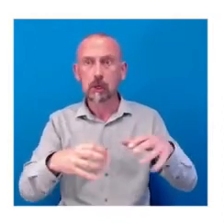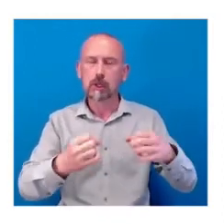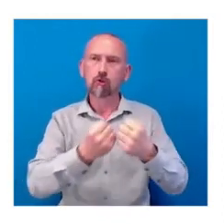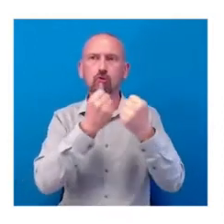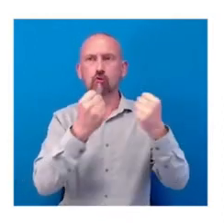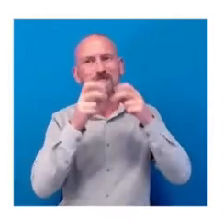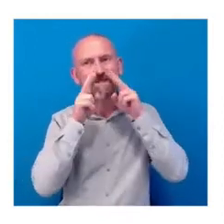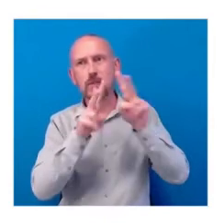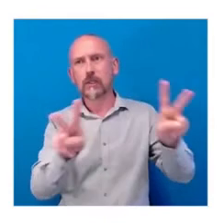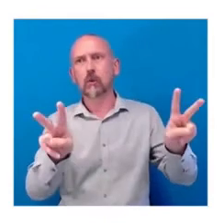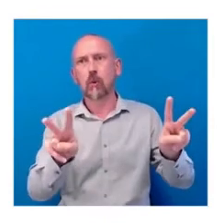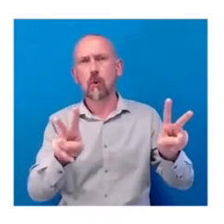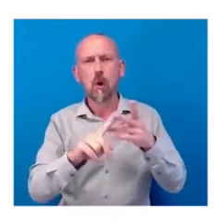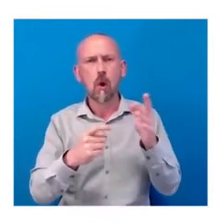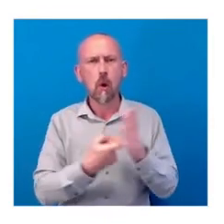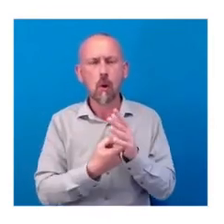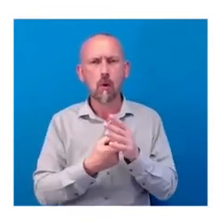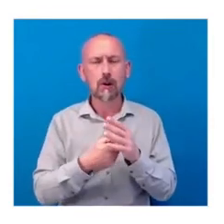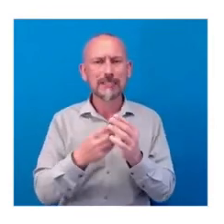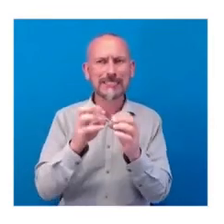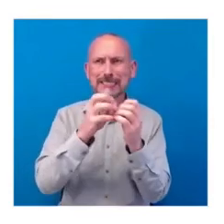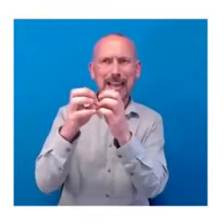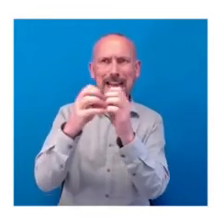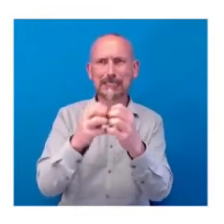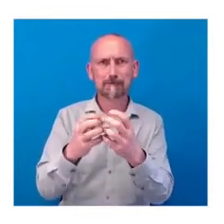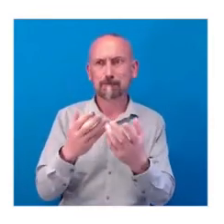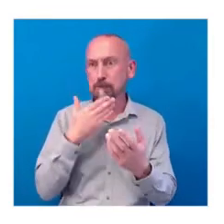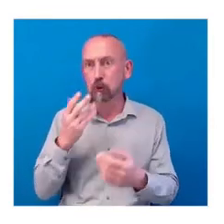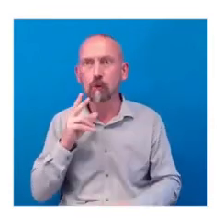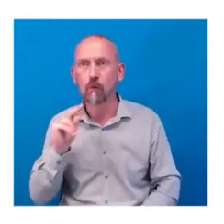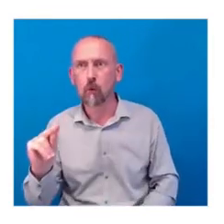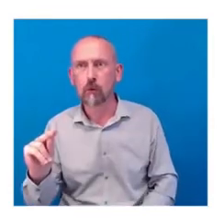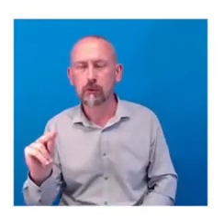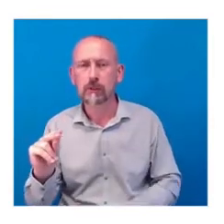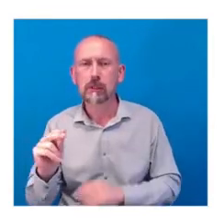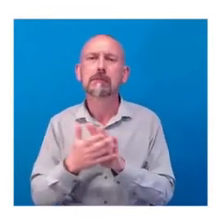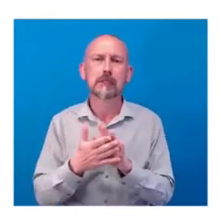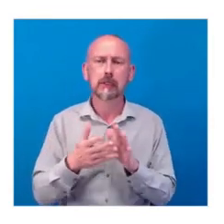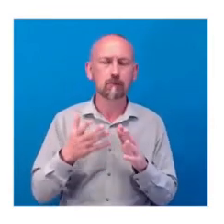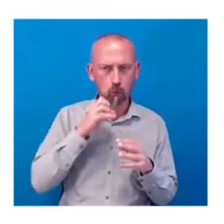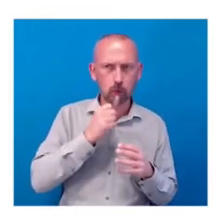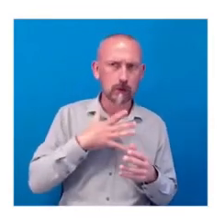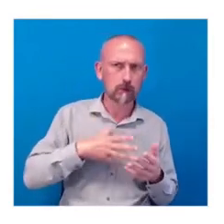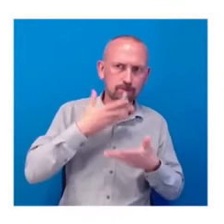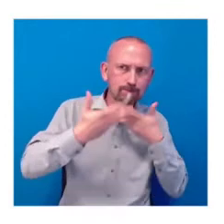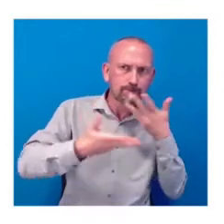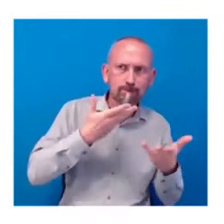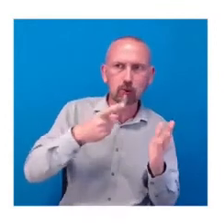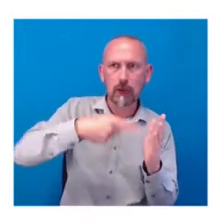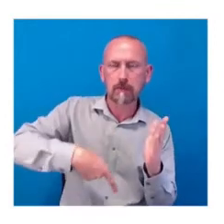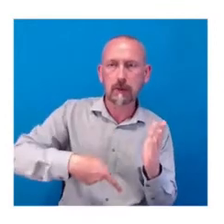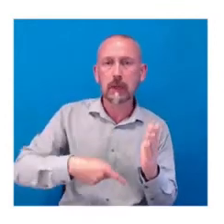we're hoping to be delivering our first broadcast promo next week on an ITV brand spot